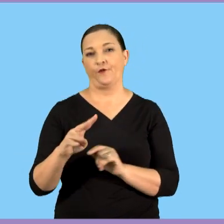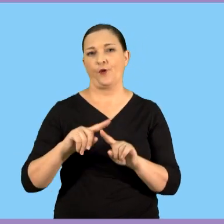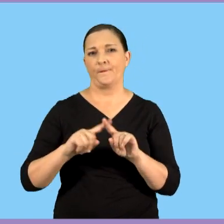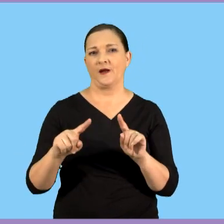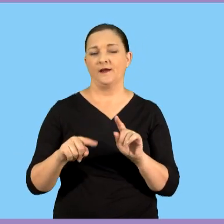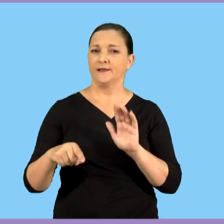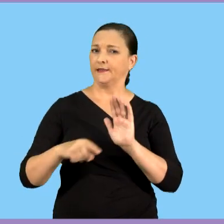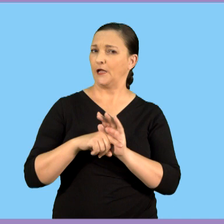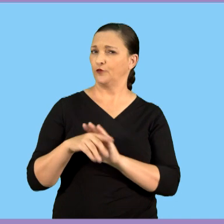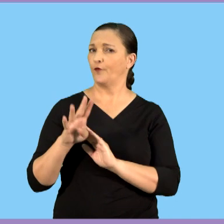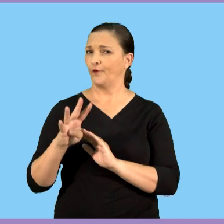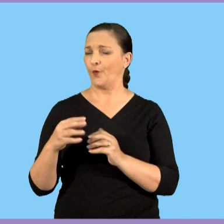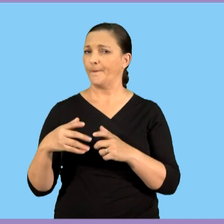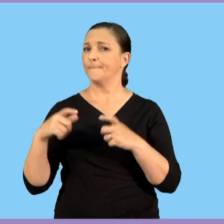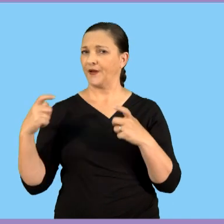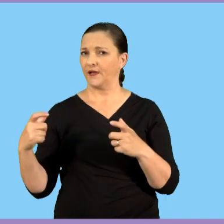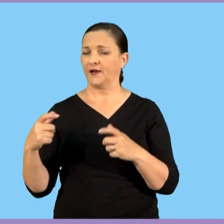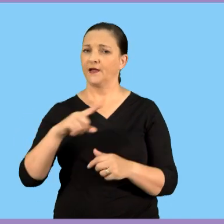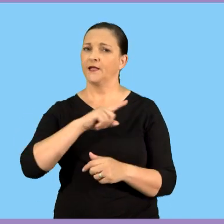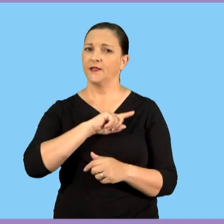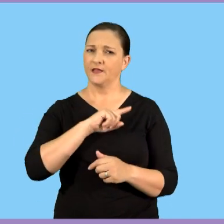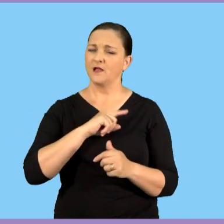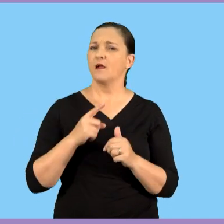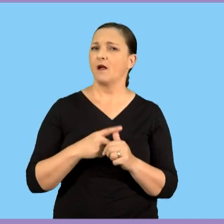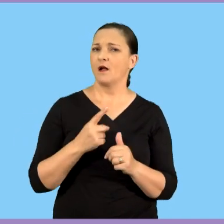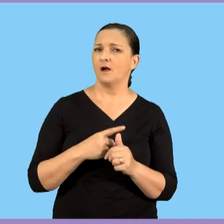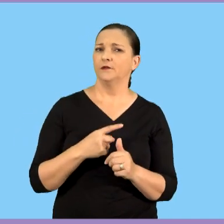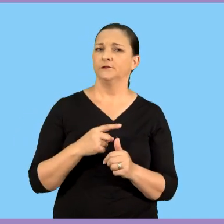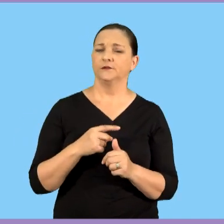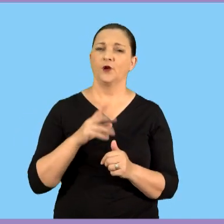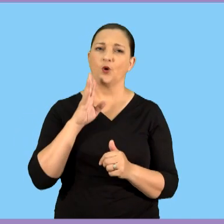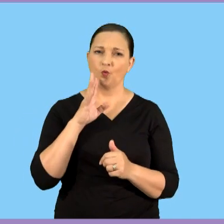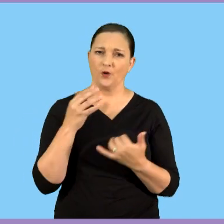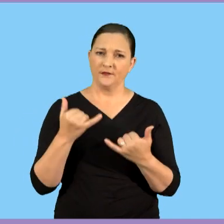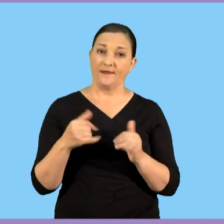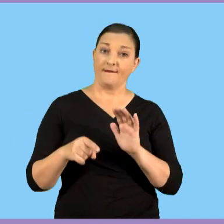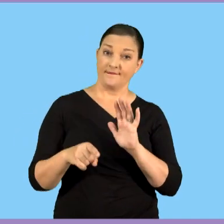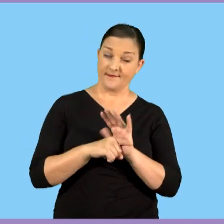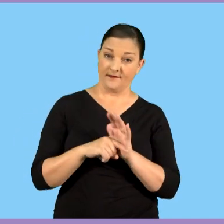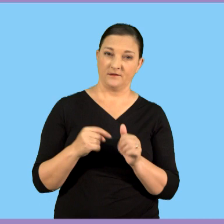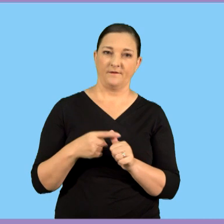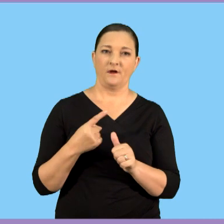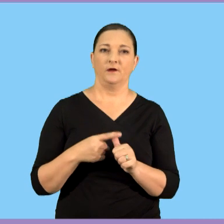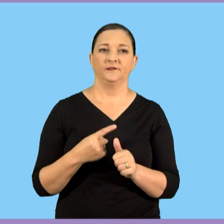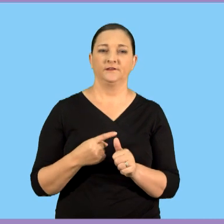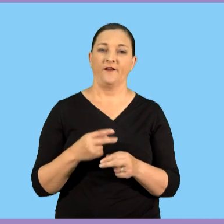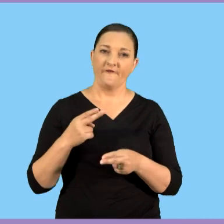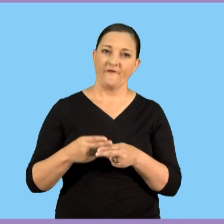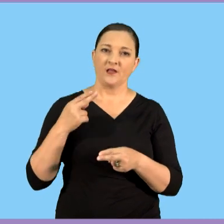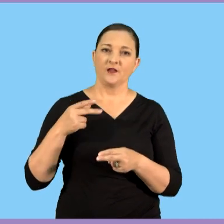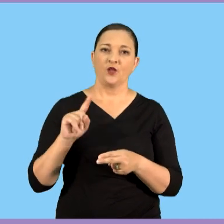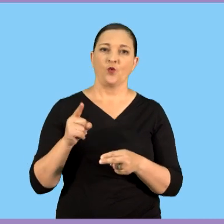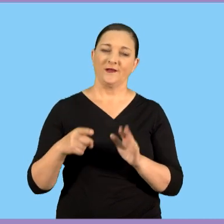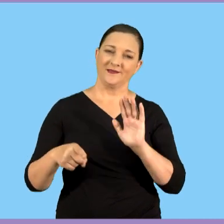is bigger than negative 16. So that means that our answer is actually going to be a negative, and the